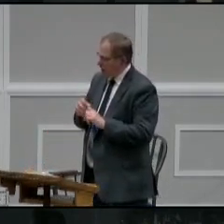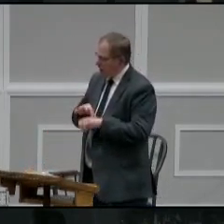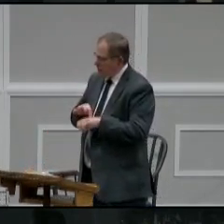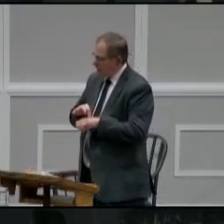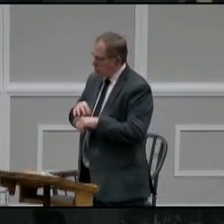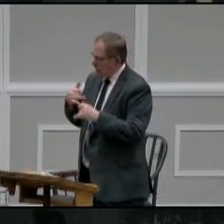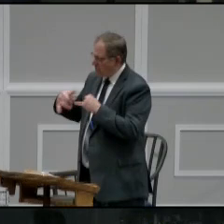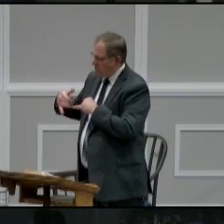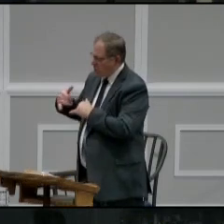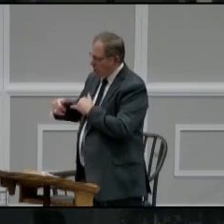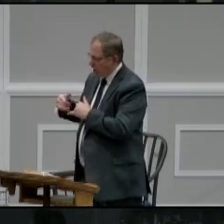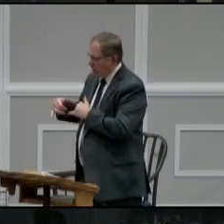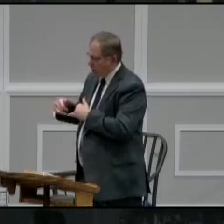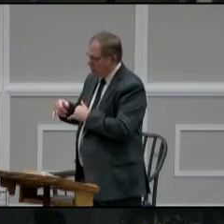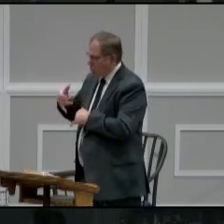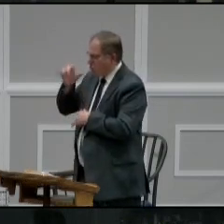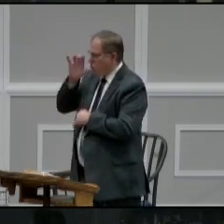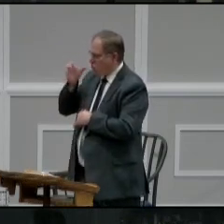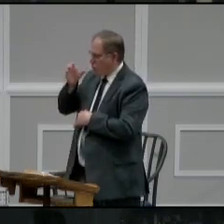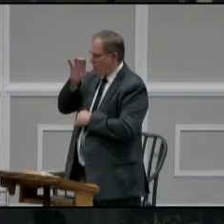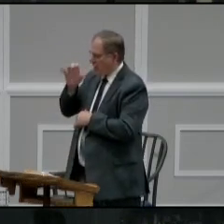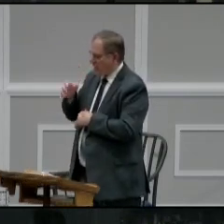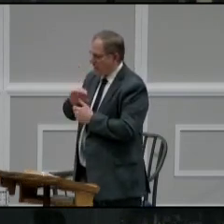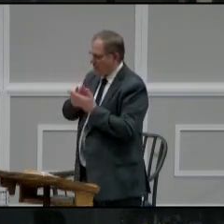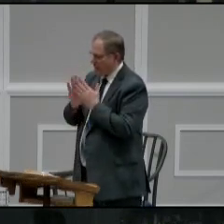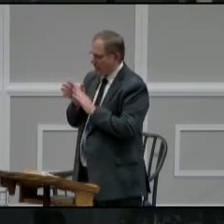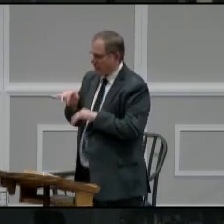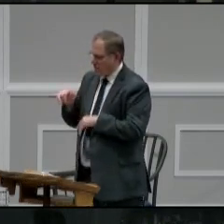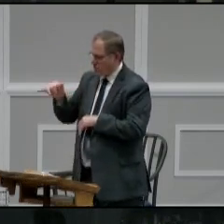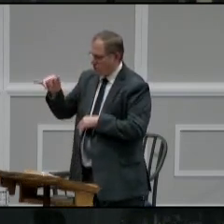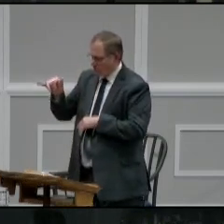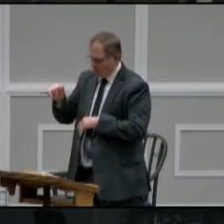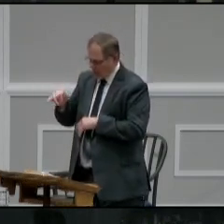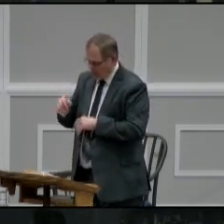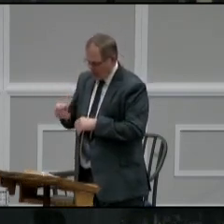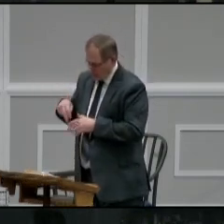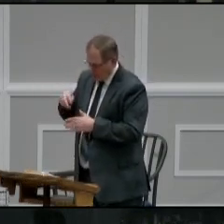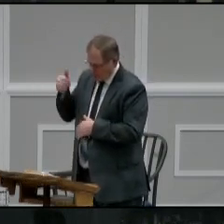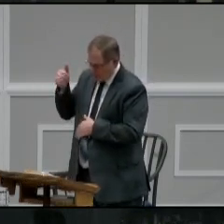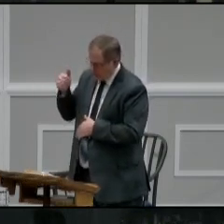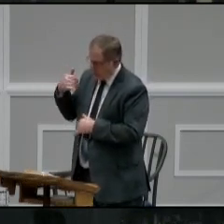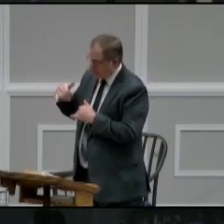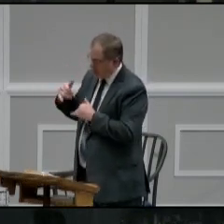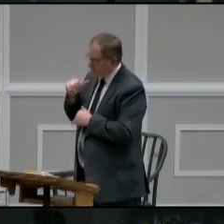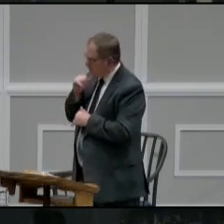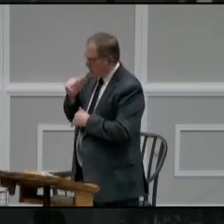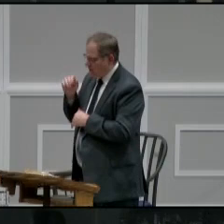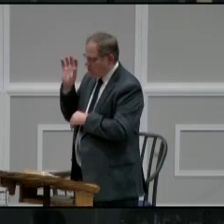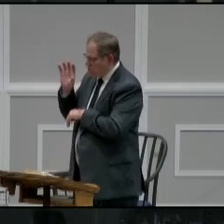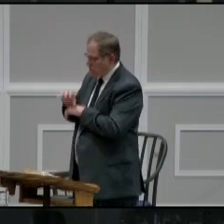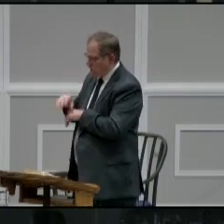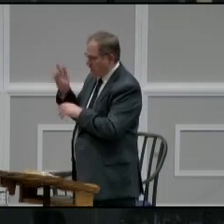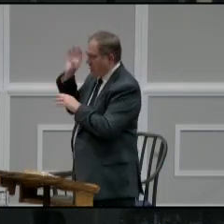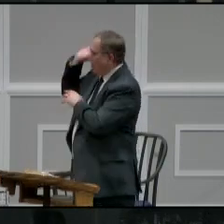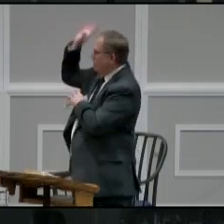this became. To eat and to drink, and then what? And they rose up to play. This is not church volleyball.